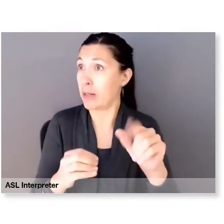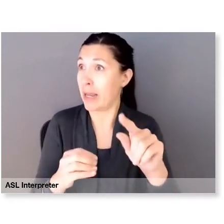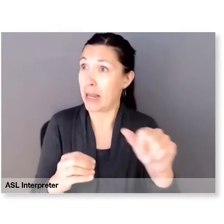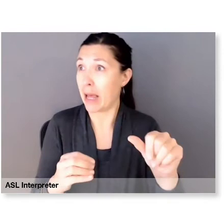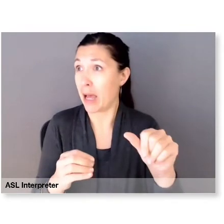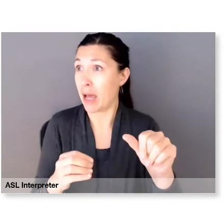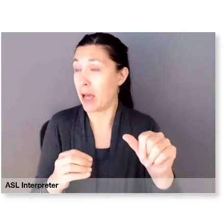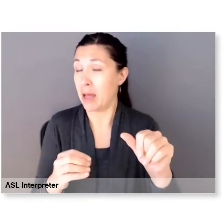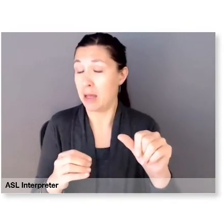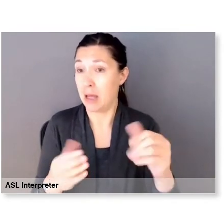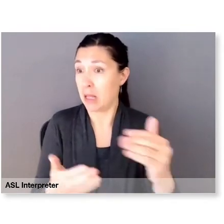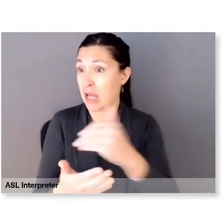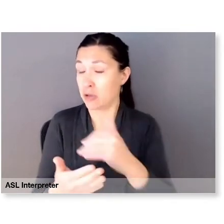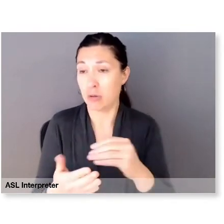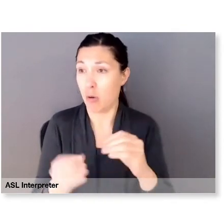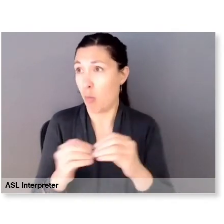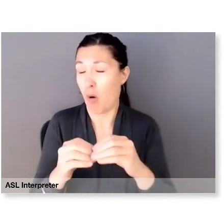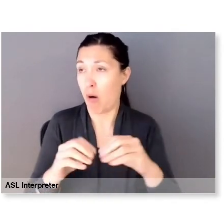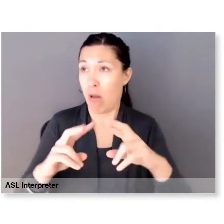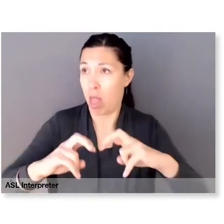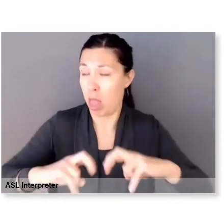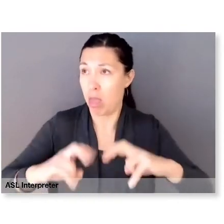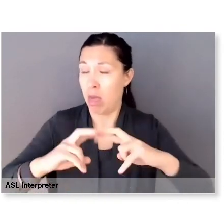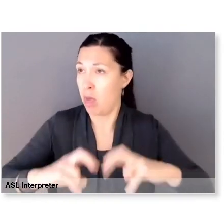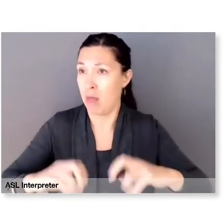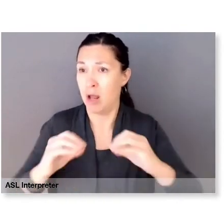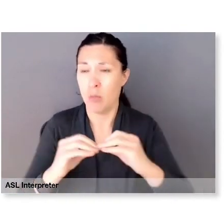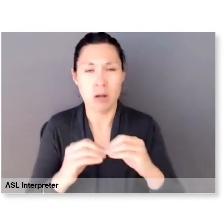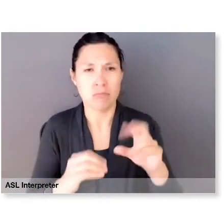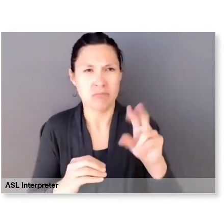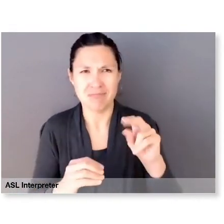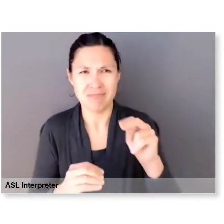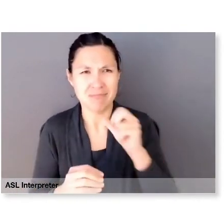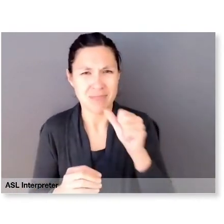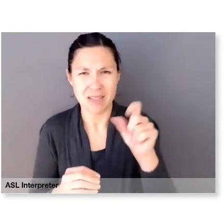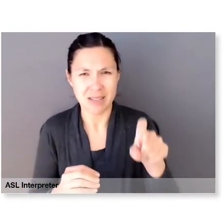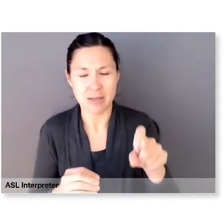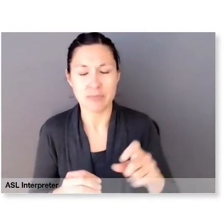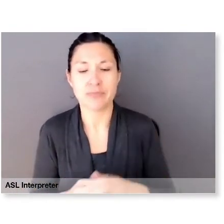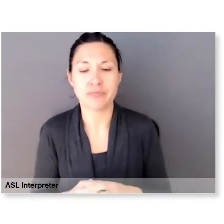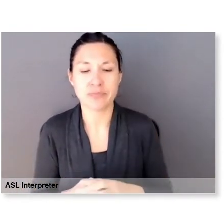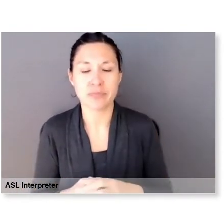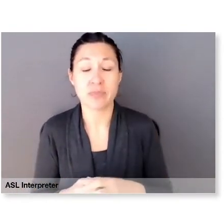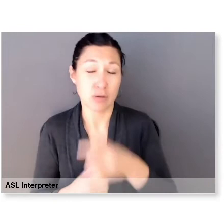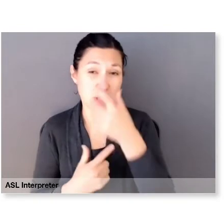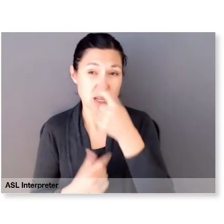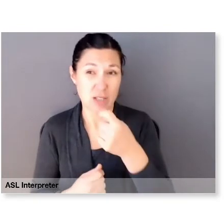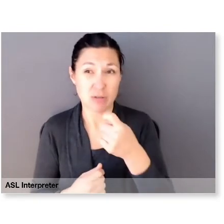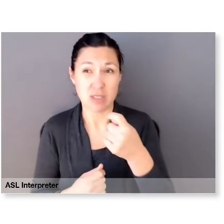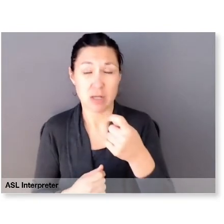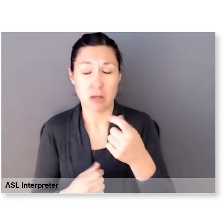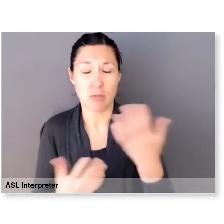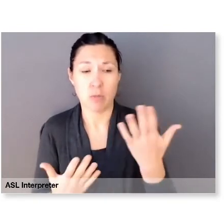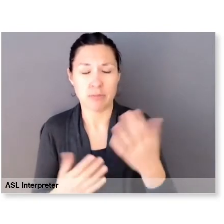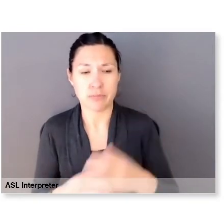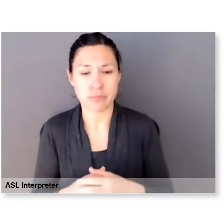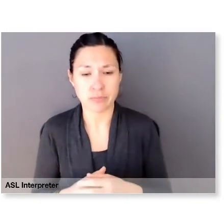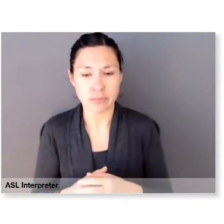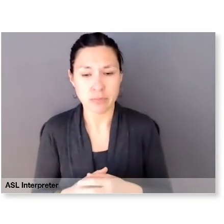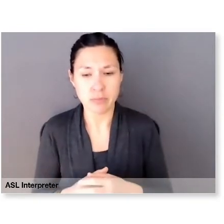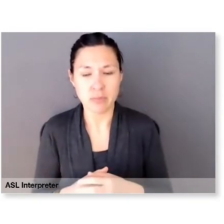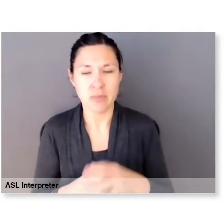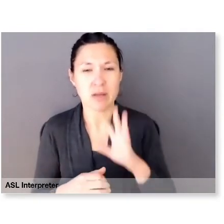of that. A couple of things that seem interesting here is one the level of scale. So